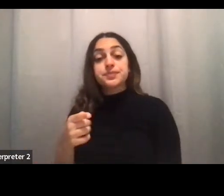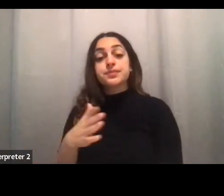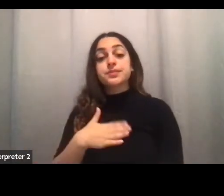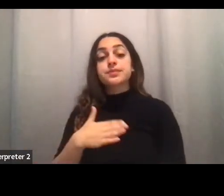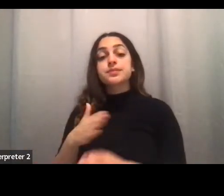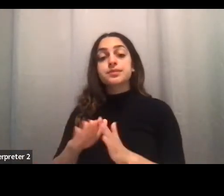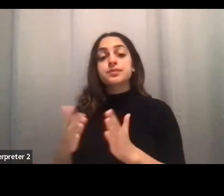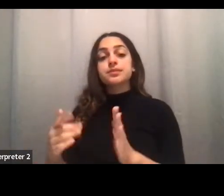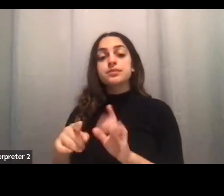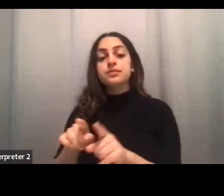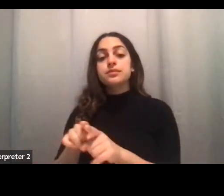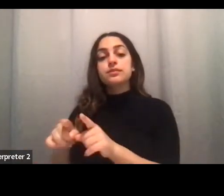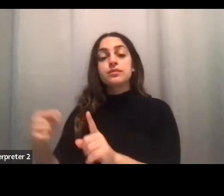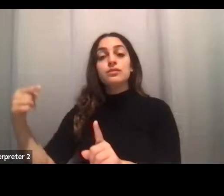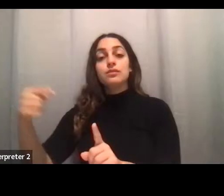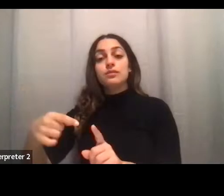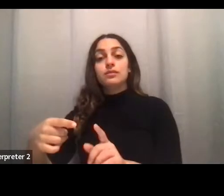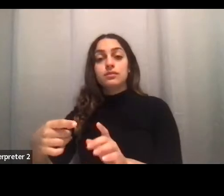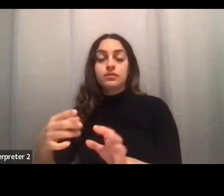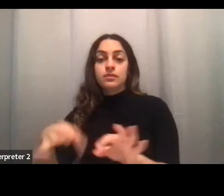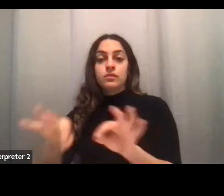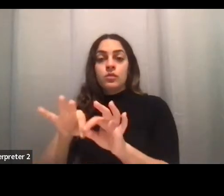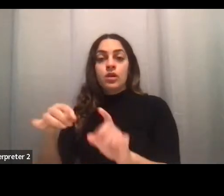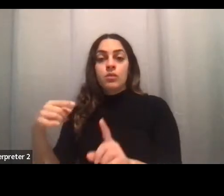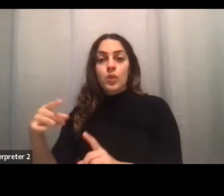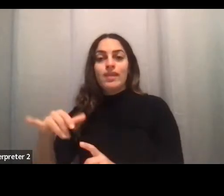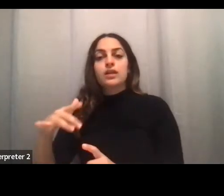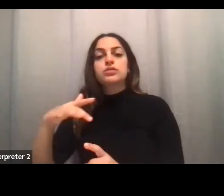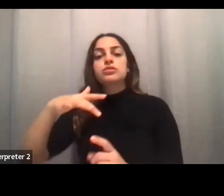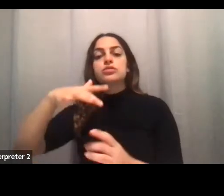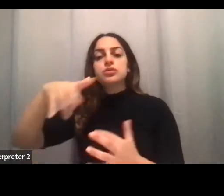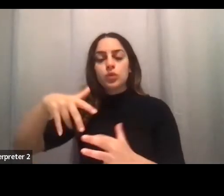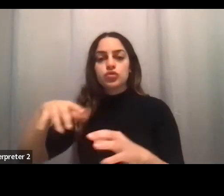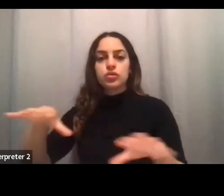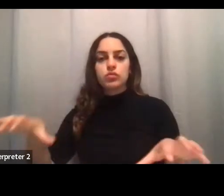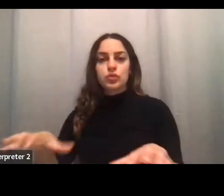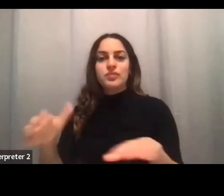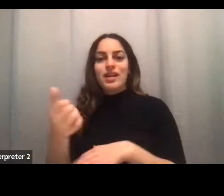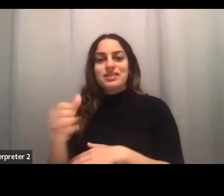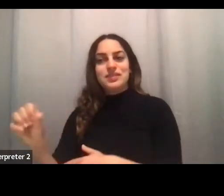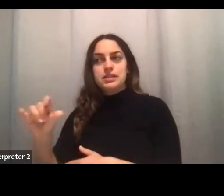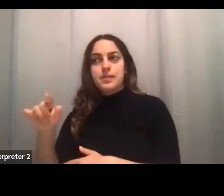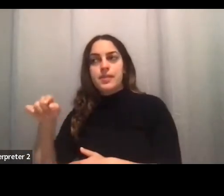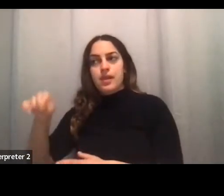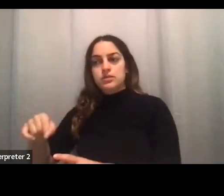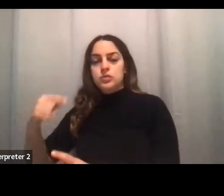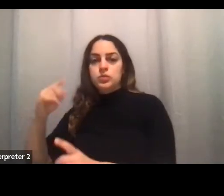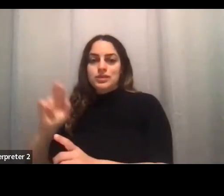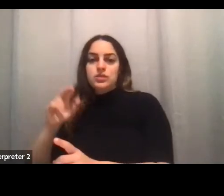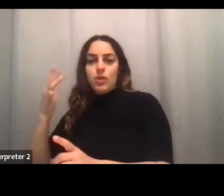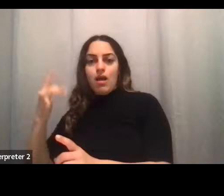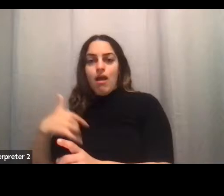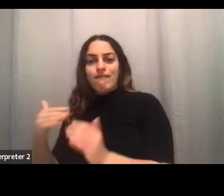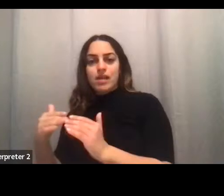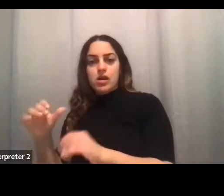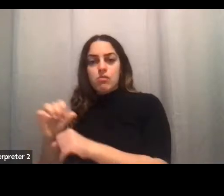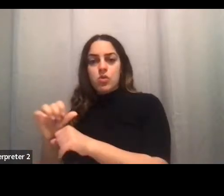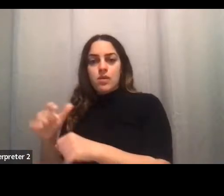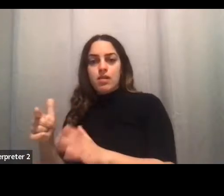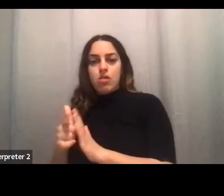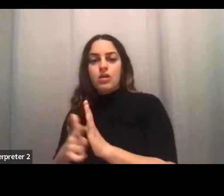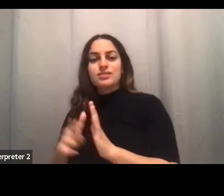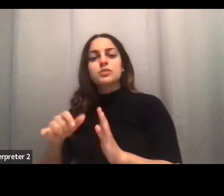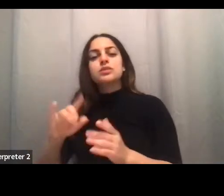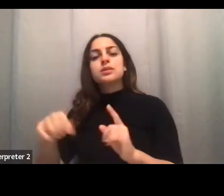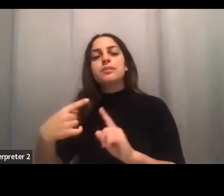downplayed that social movement activism that drove the creation of fair employment laws was about imagining a new urban political